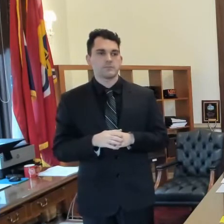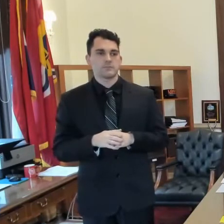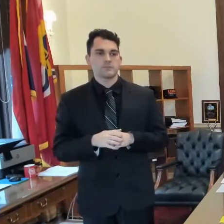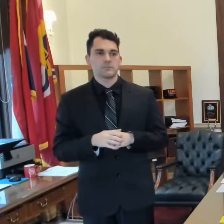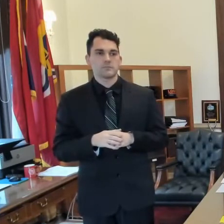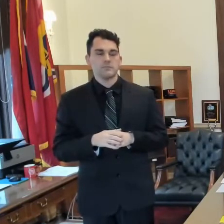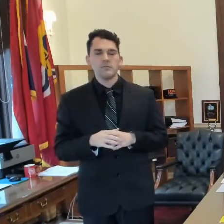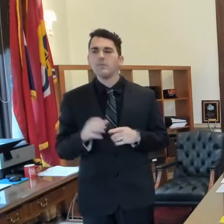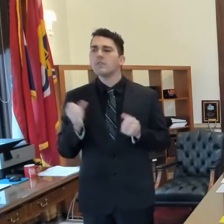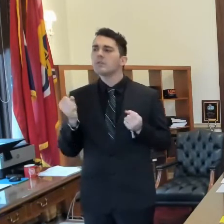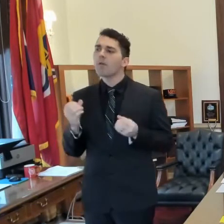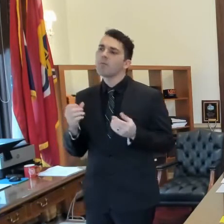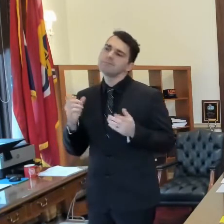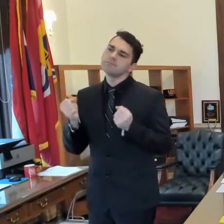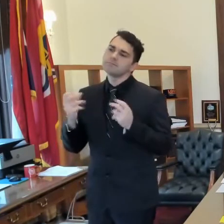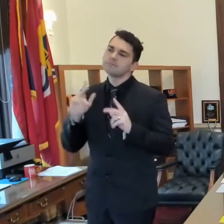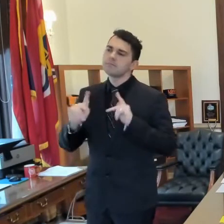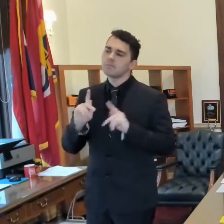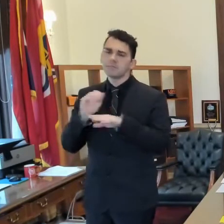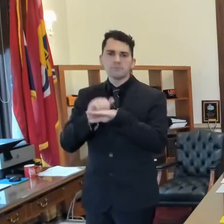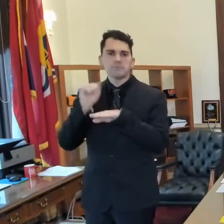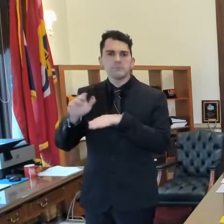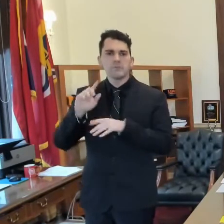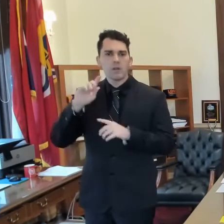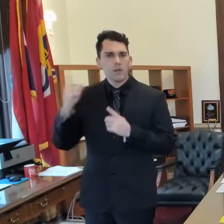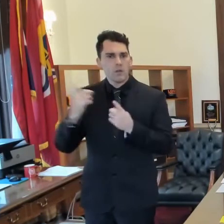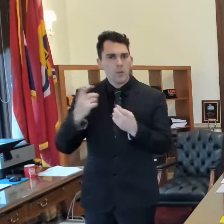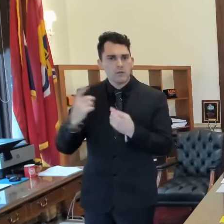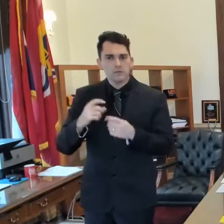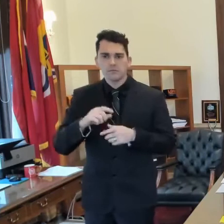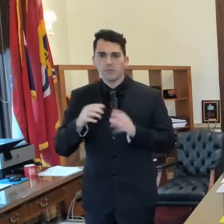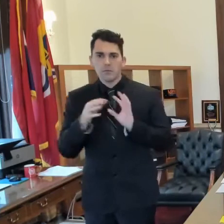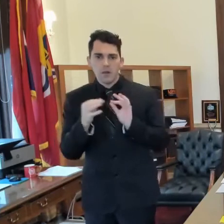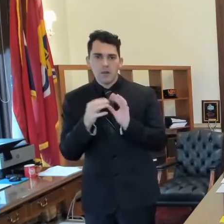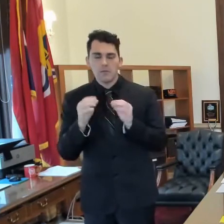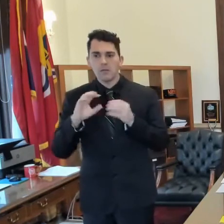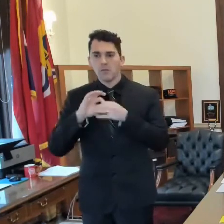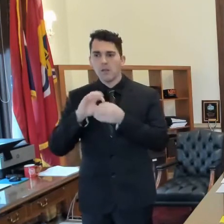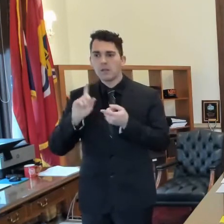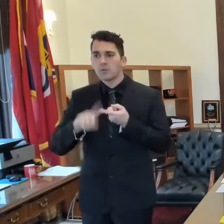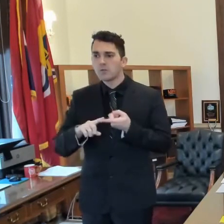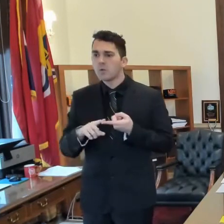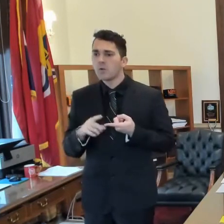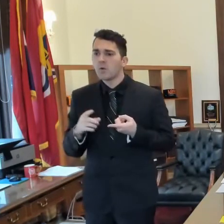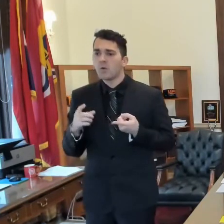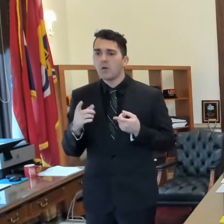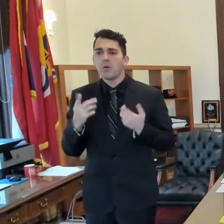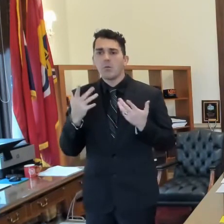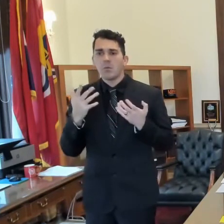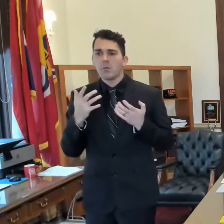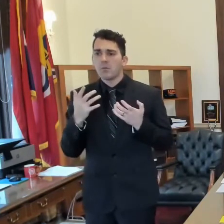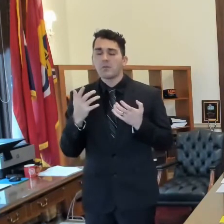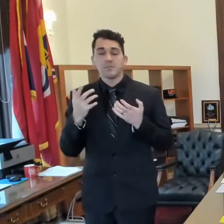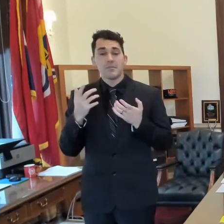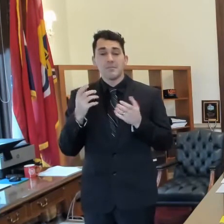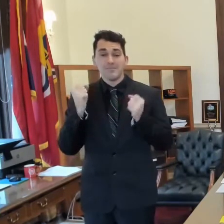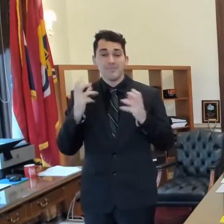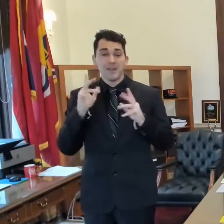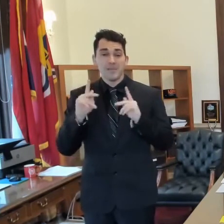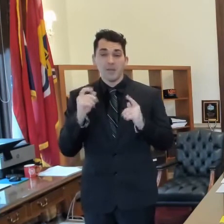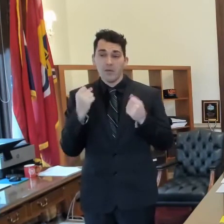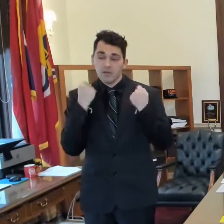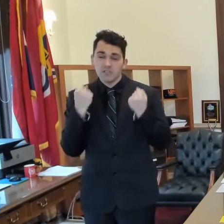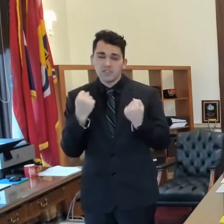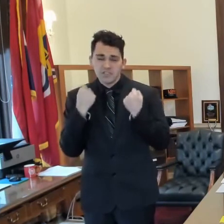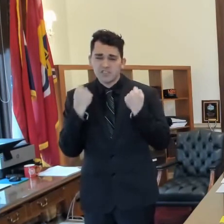questions or comments about the number of St. Louisans who are continuing to drive many hours away outside the city to